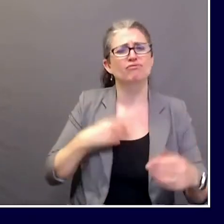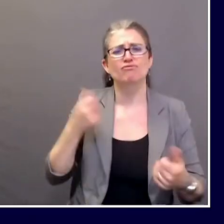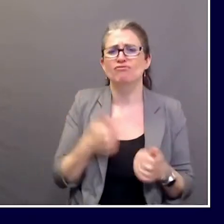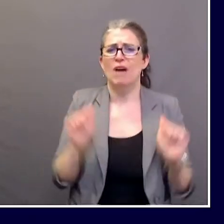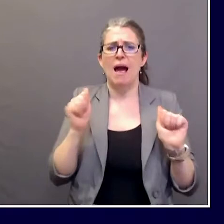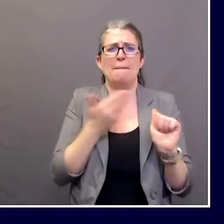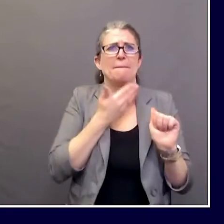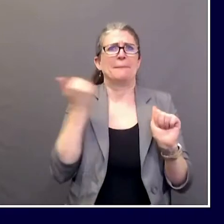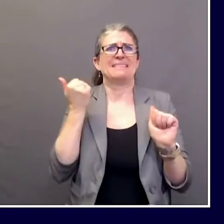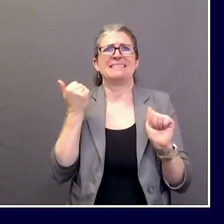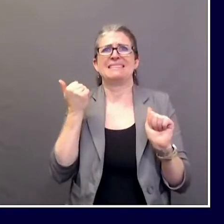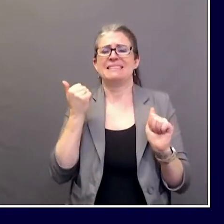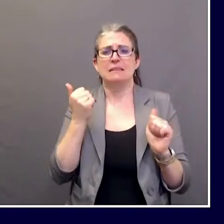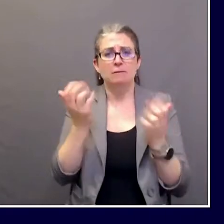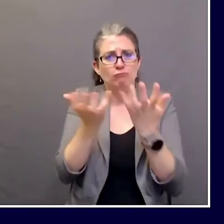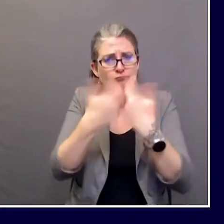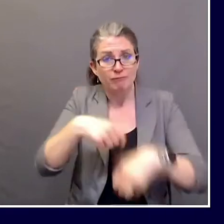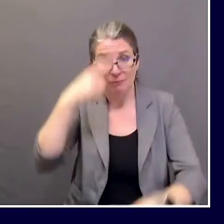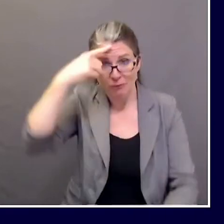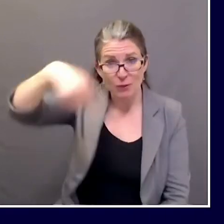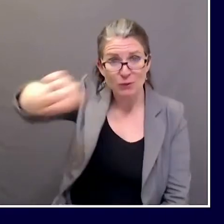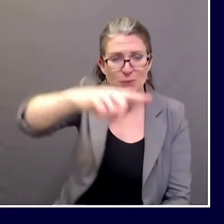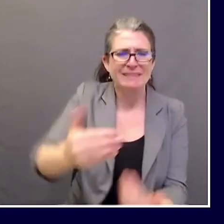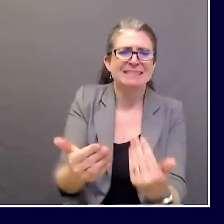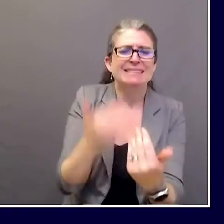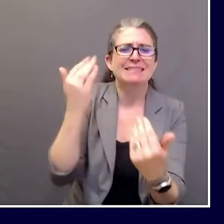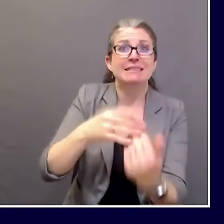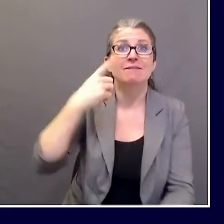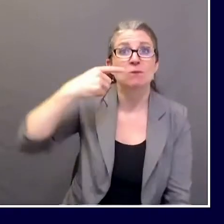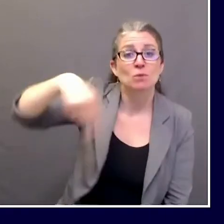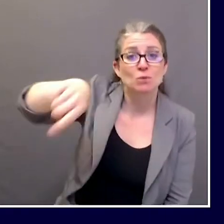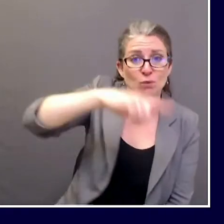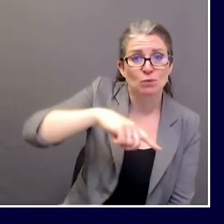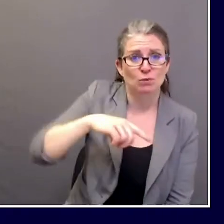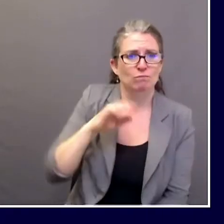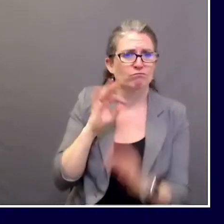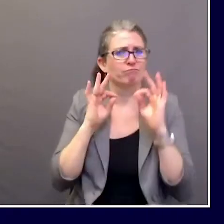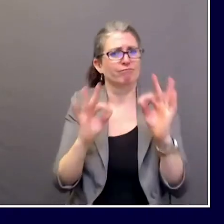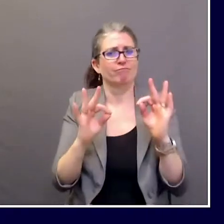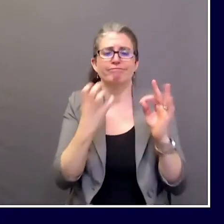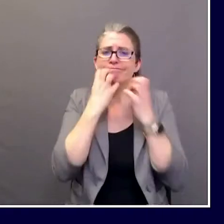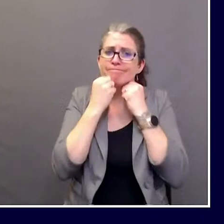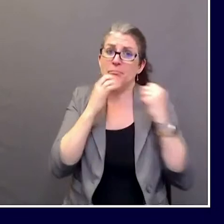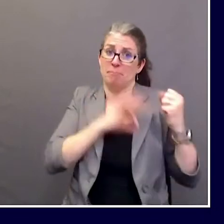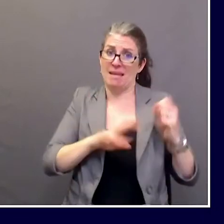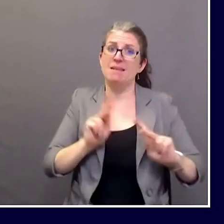want to continue it at, and make sure the people of Maine remain safe.